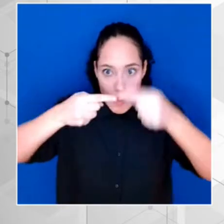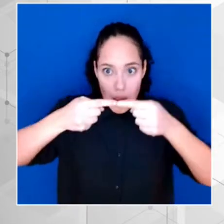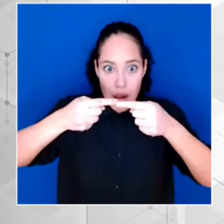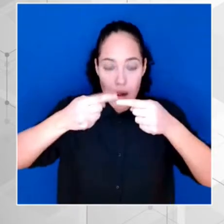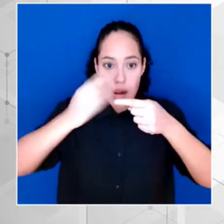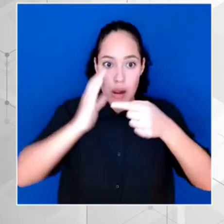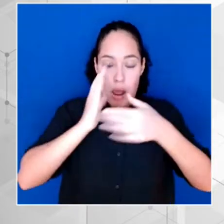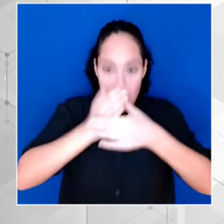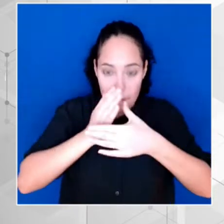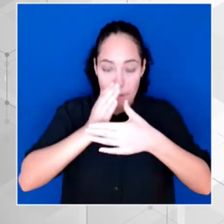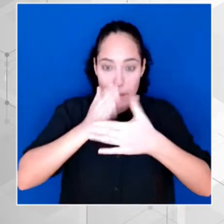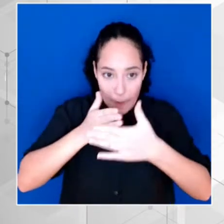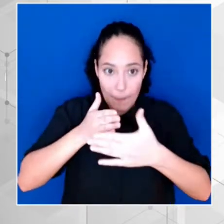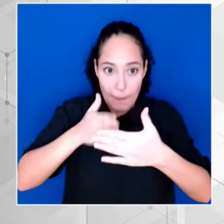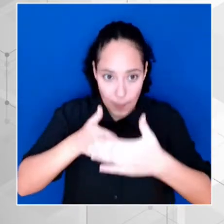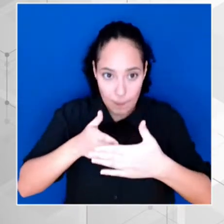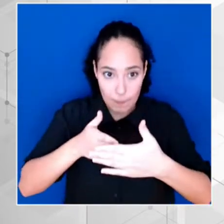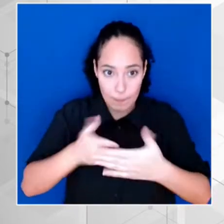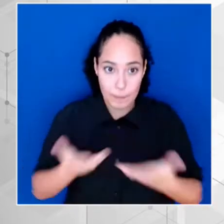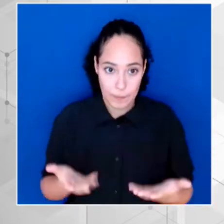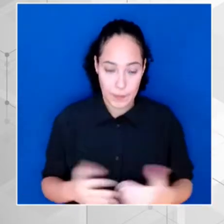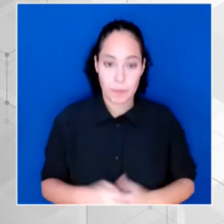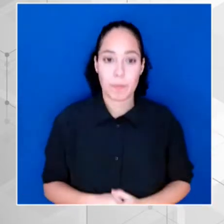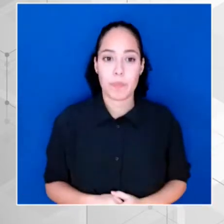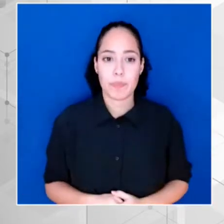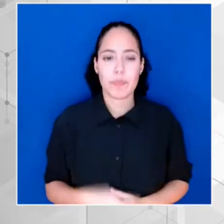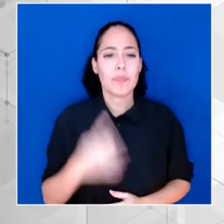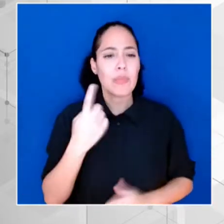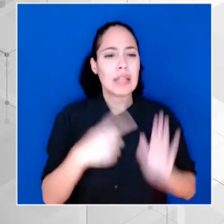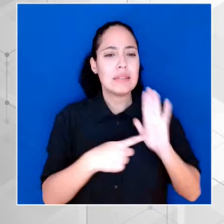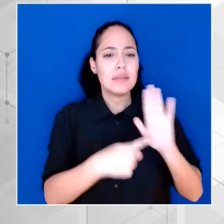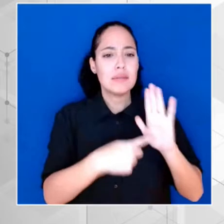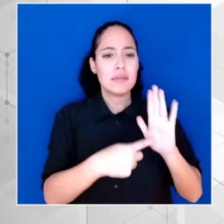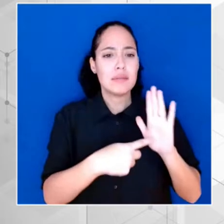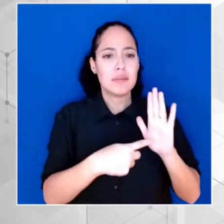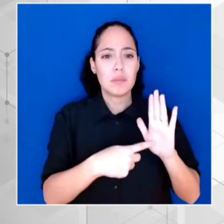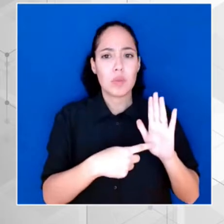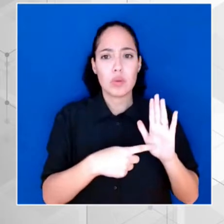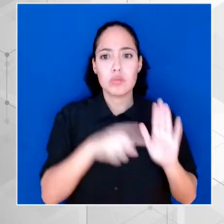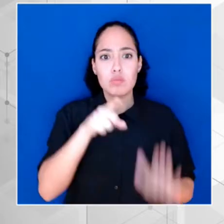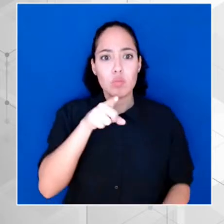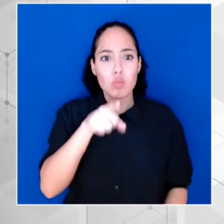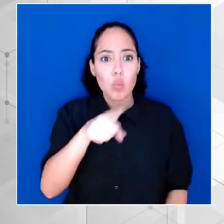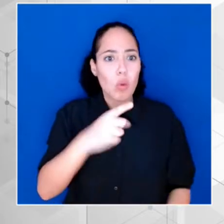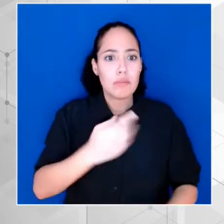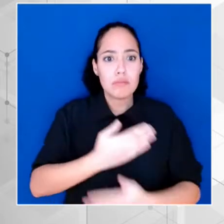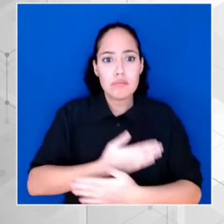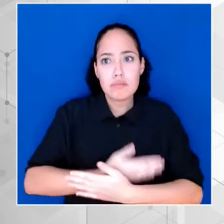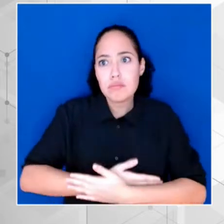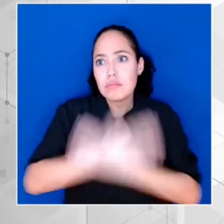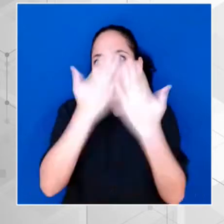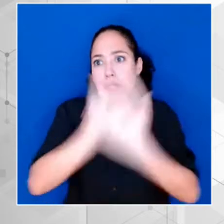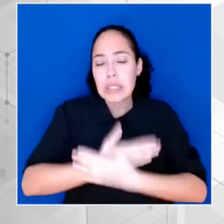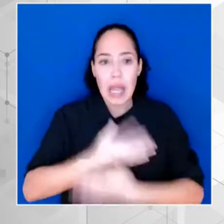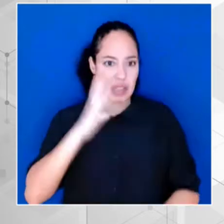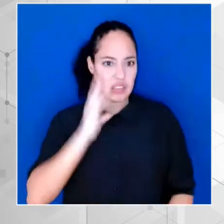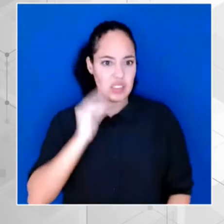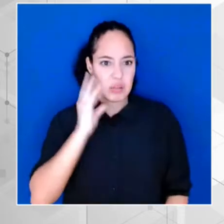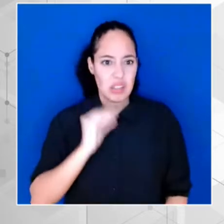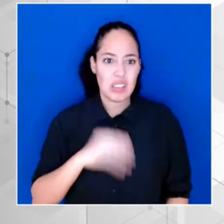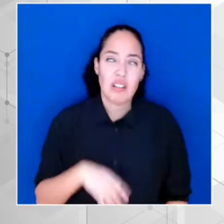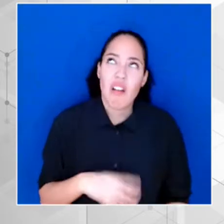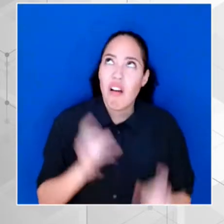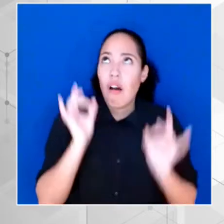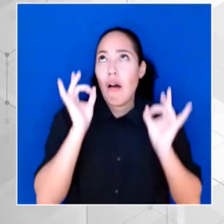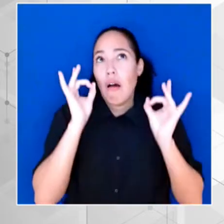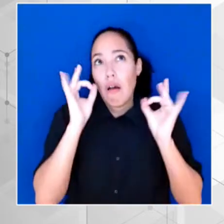really bad day or a really stressful situation. Sometimes you can feel like you're in fight or flight. Sometimes